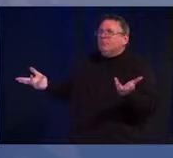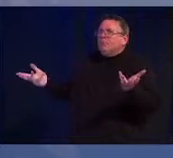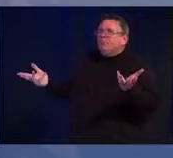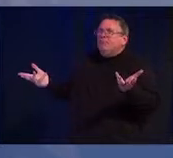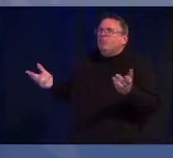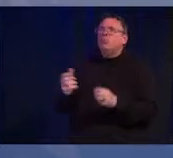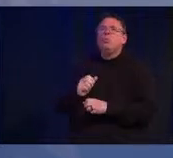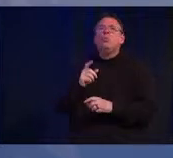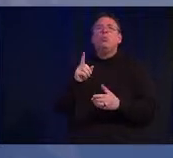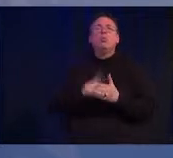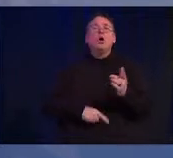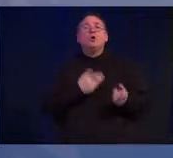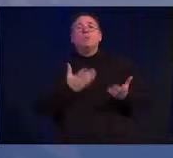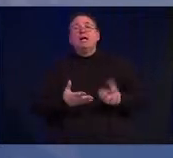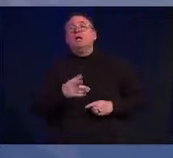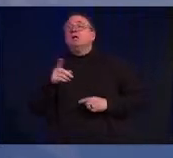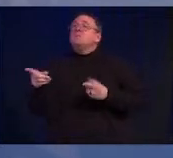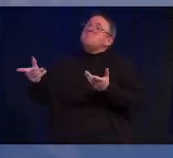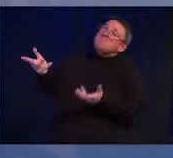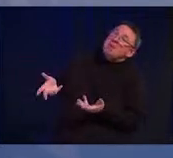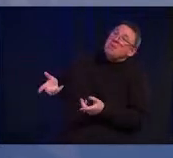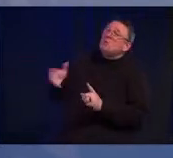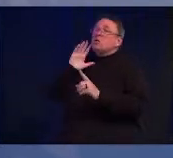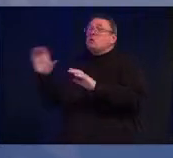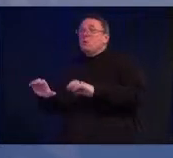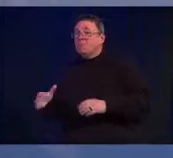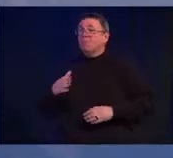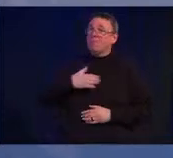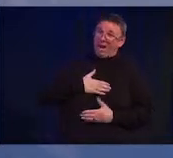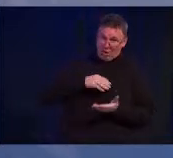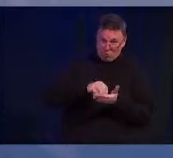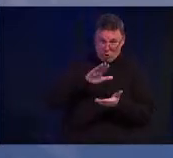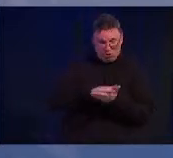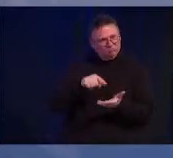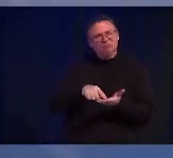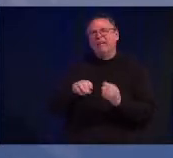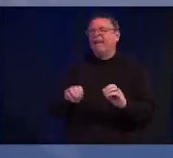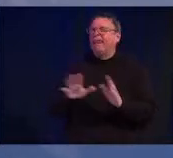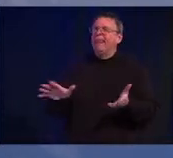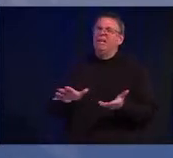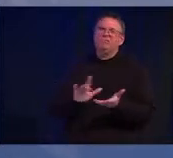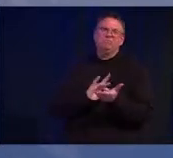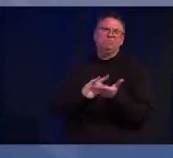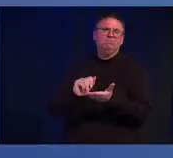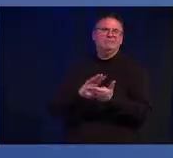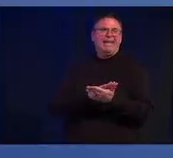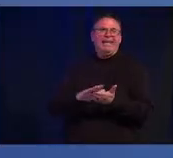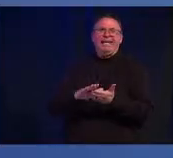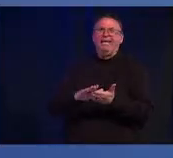And when it comes to that, my record's clear. Theirs would be either non-existent or murky.